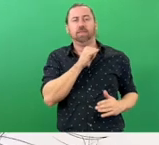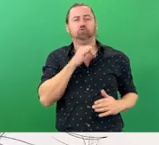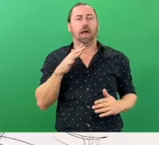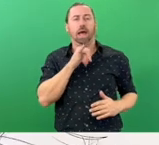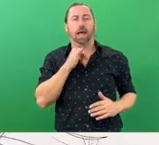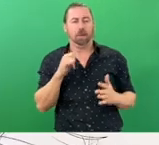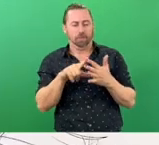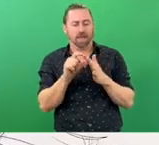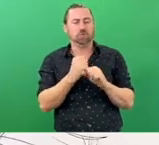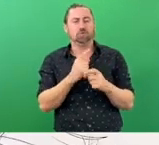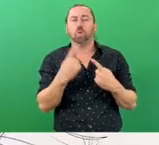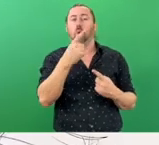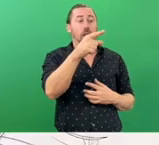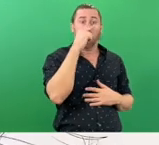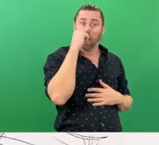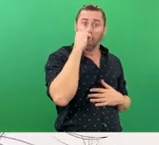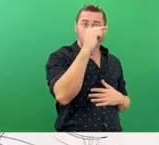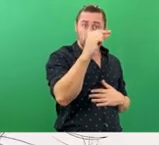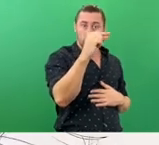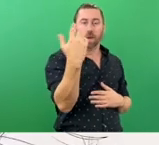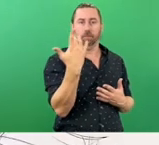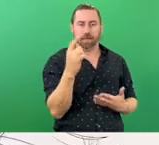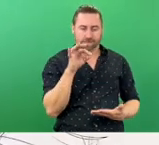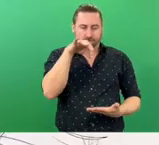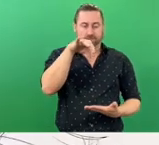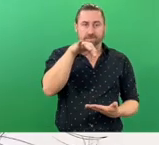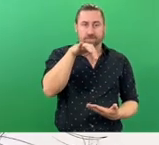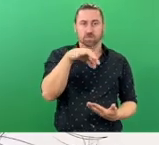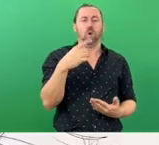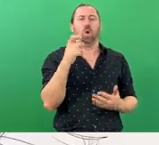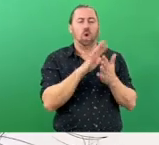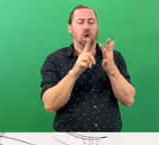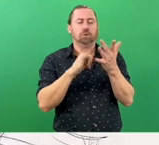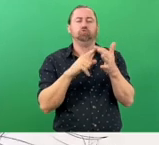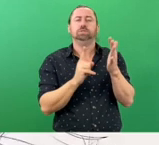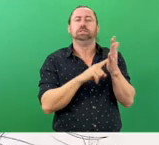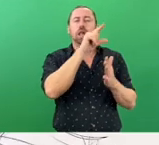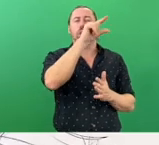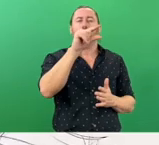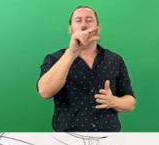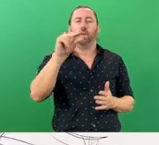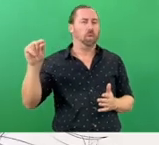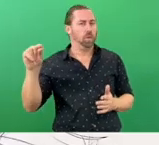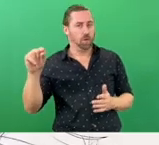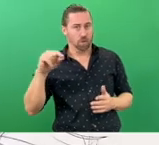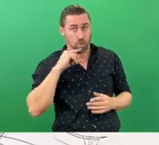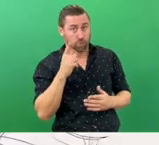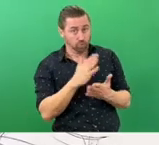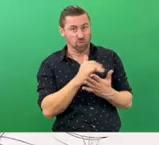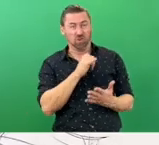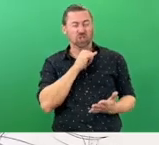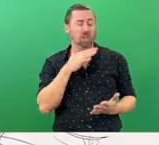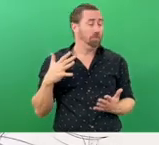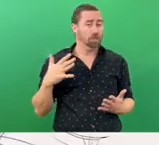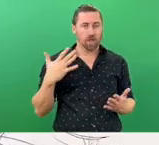edge, right? So if you're working with your perfect point, getting up on the sharp edge. If you're working with your chisel point, which should now be very, very